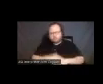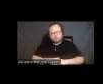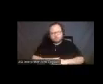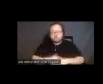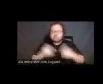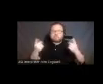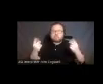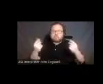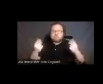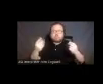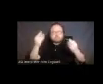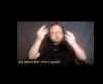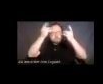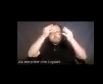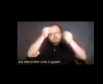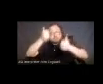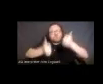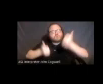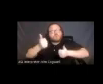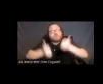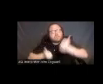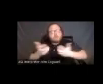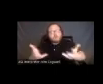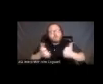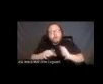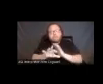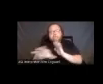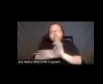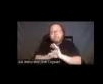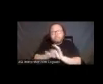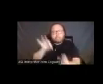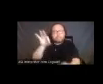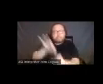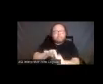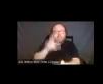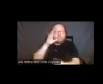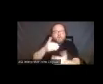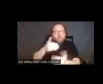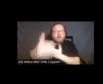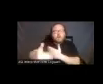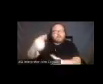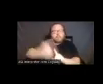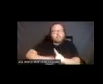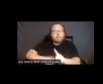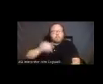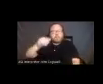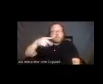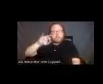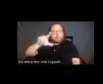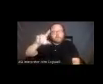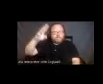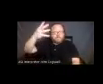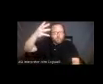going to think about which logo we want to pick and vote next month on April 4th.